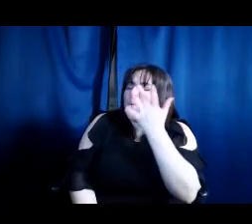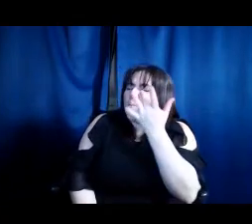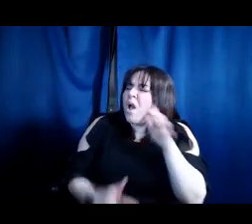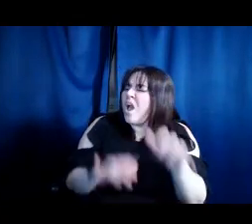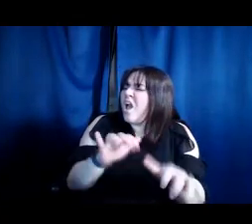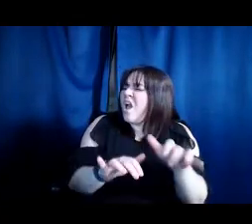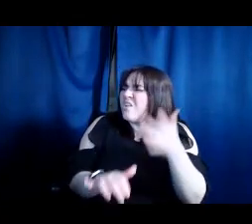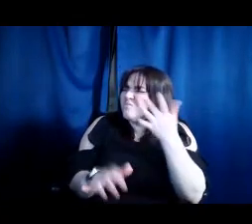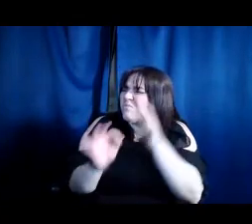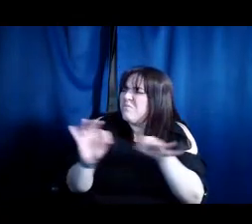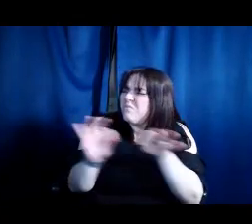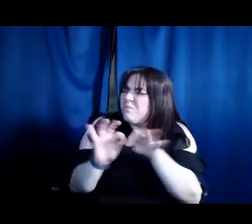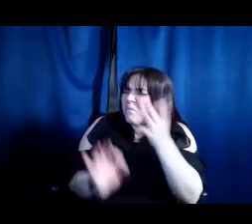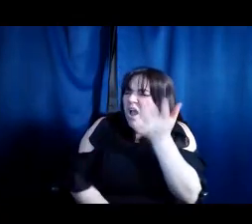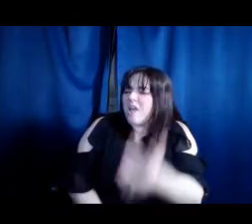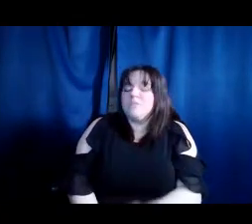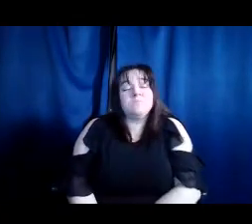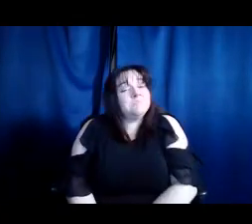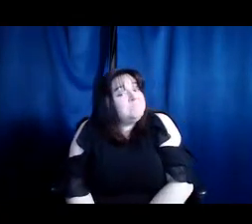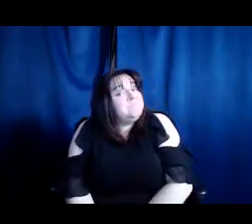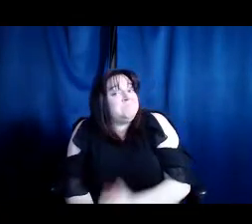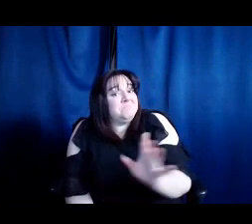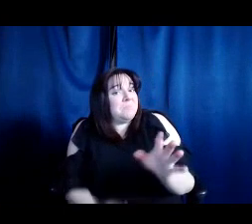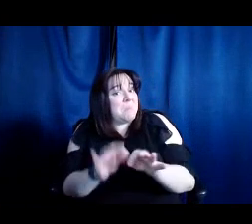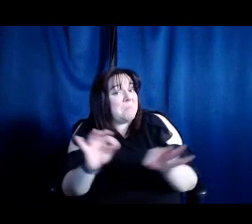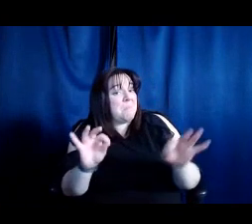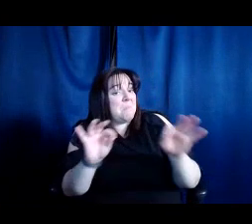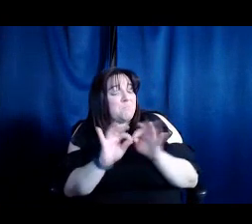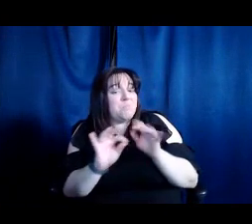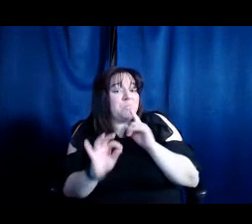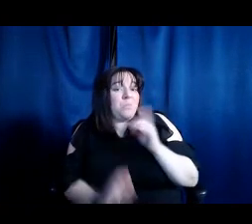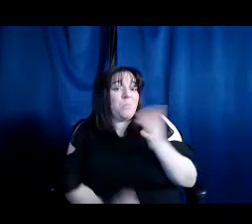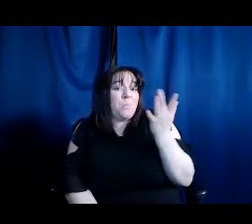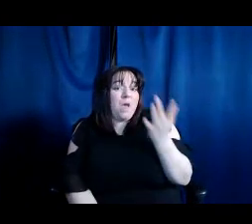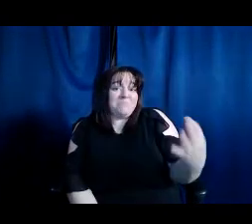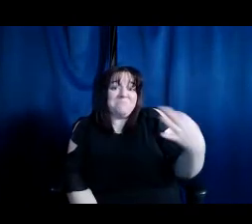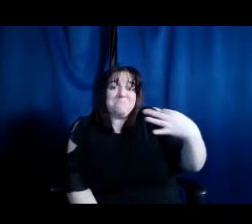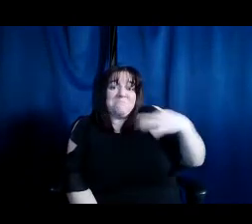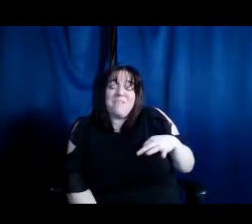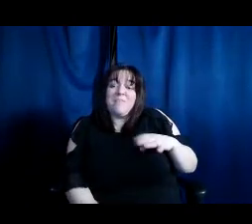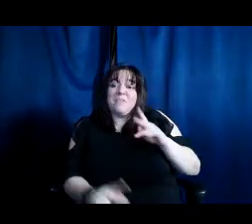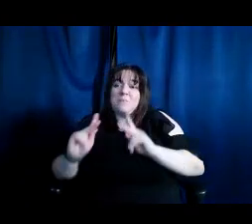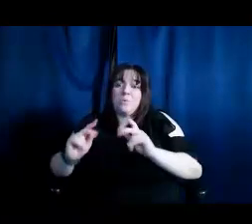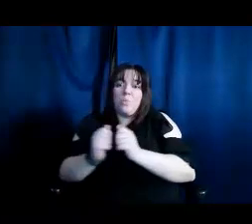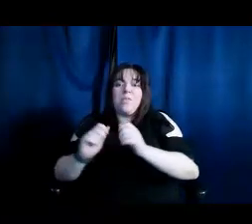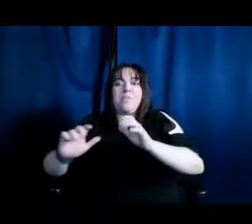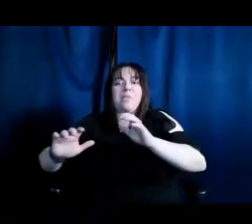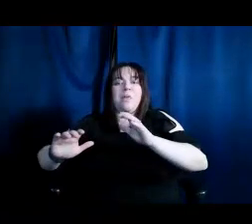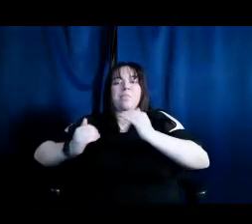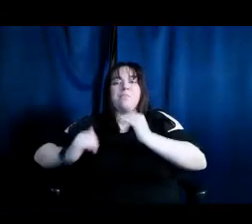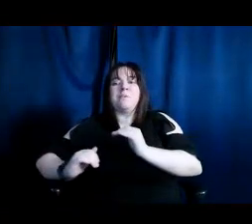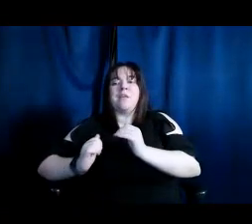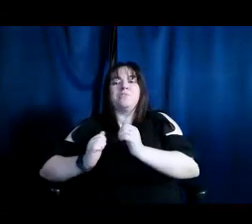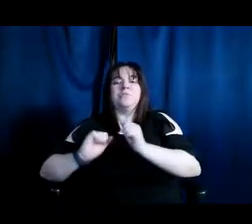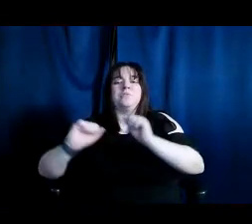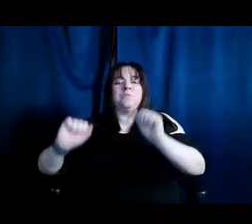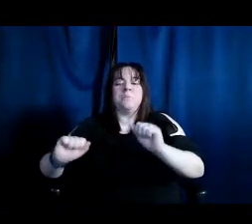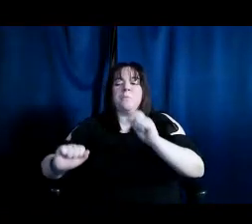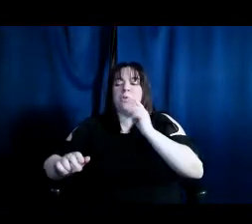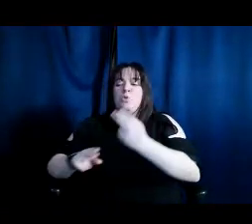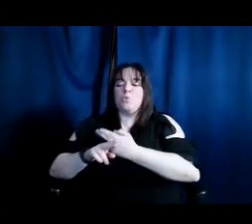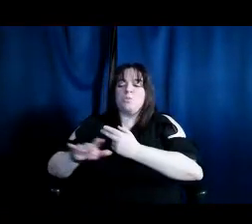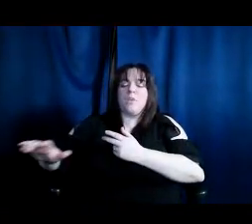matter? Shelly, this benefits individuals with limitations using a mouse and individuals who use the tab key